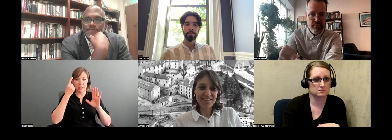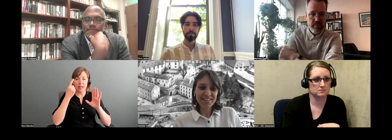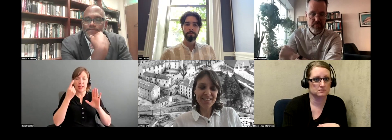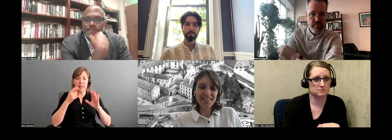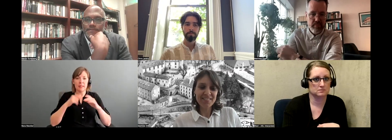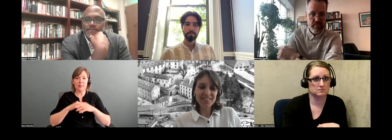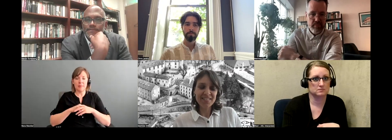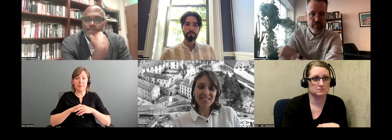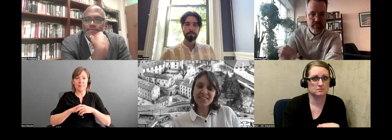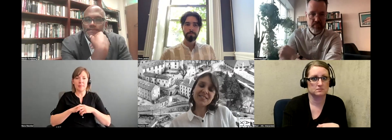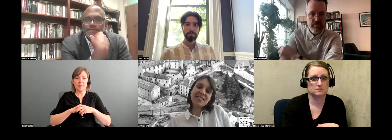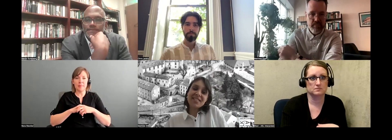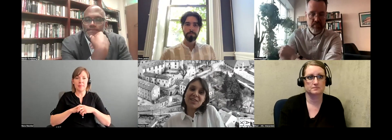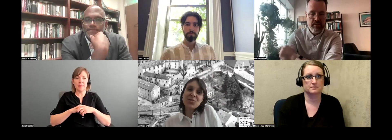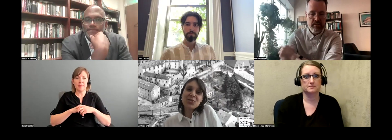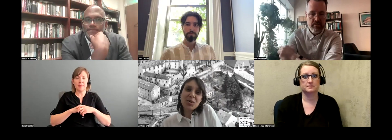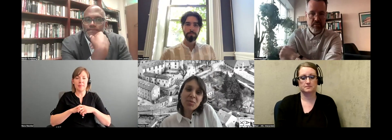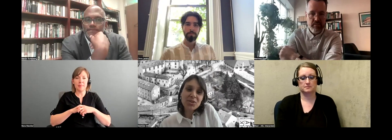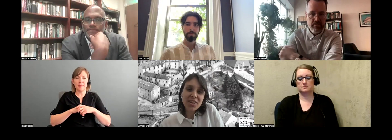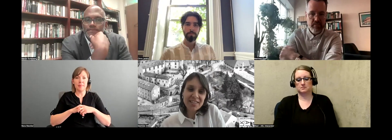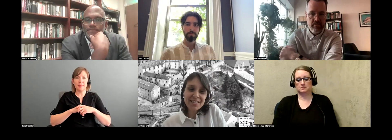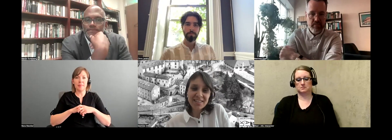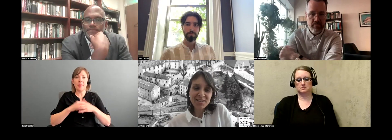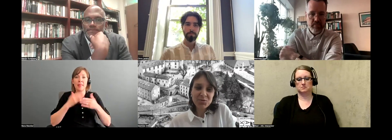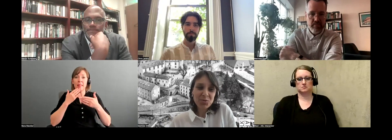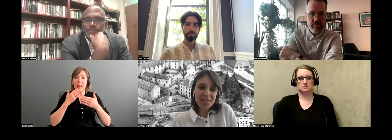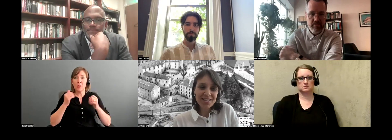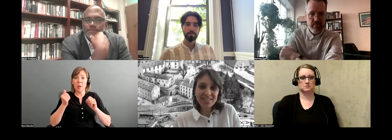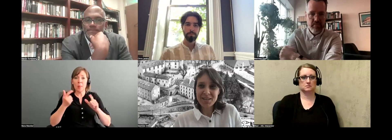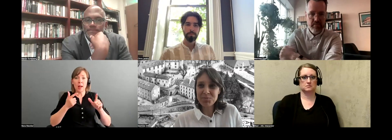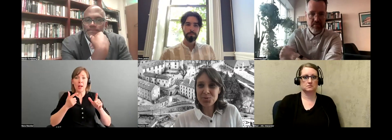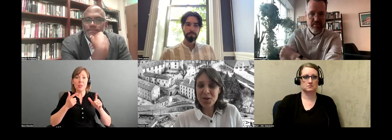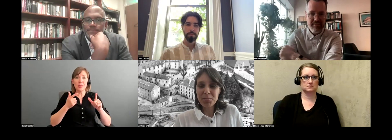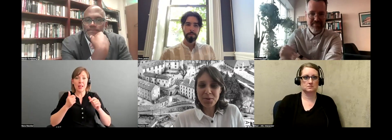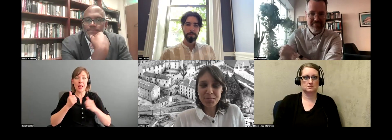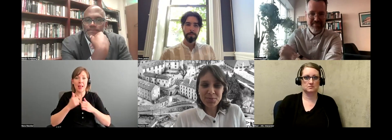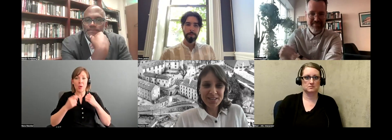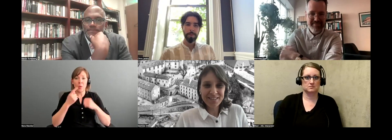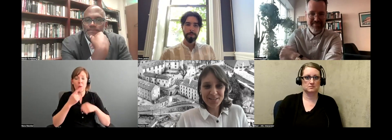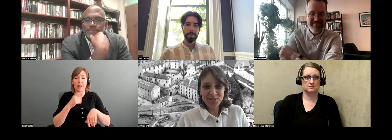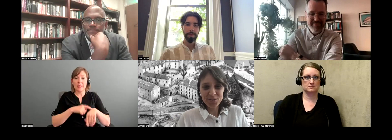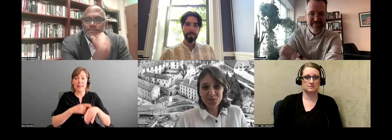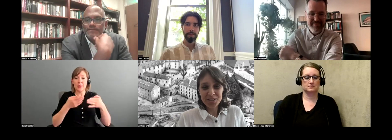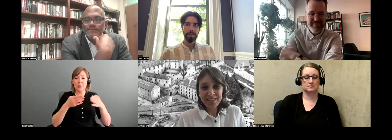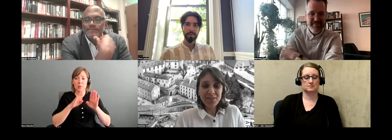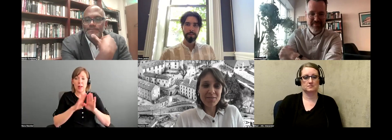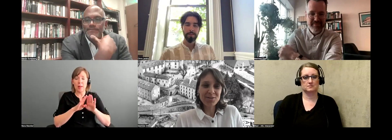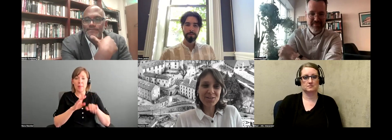large-scale trajectory of these ideas. Thank you so much, AD and everyone. It's time to wrap up. It's